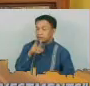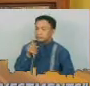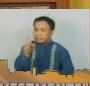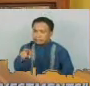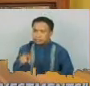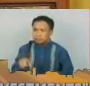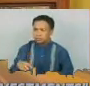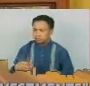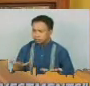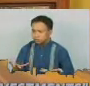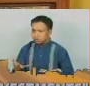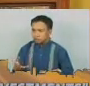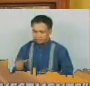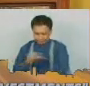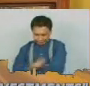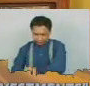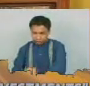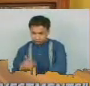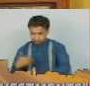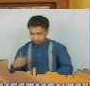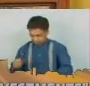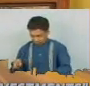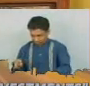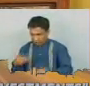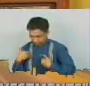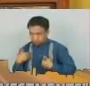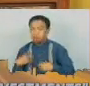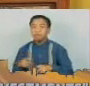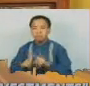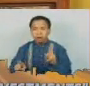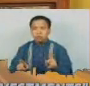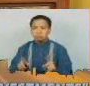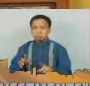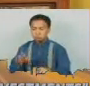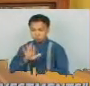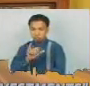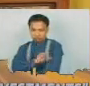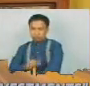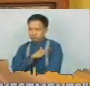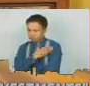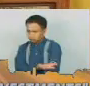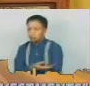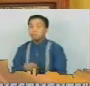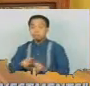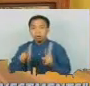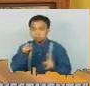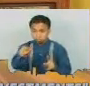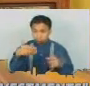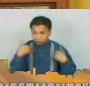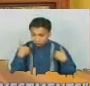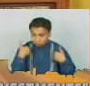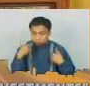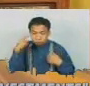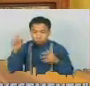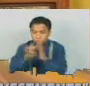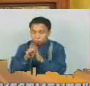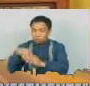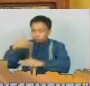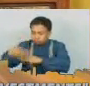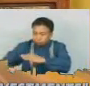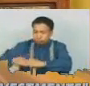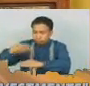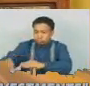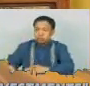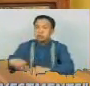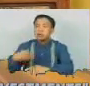Yung manggagamot niyo sa sugat, would you have money to buy the plaster, the gasa, the everything?